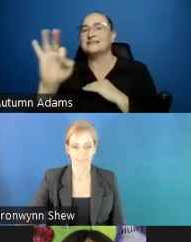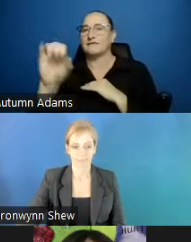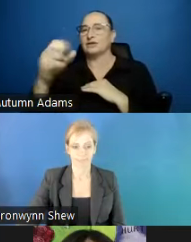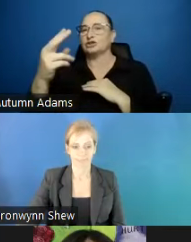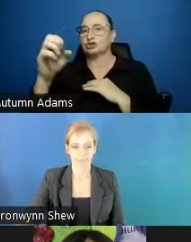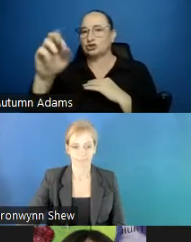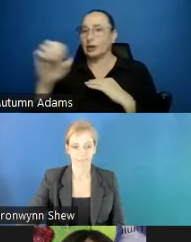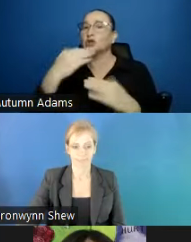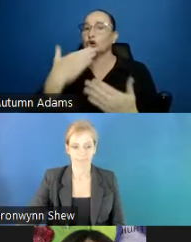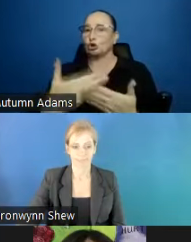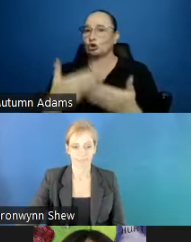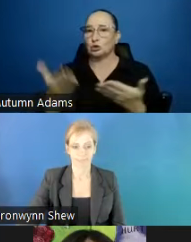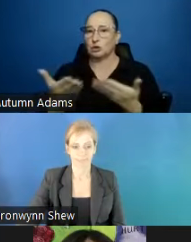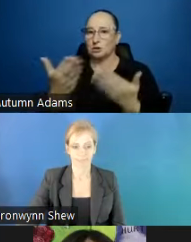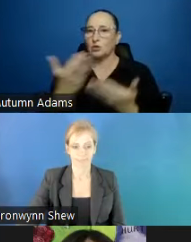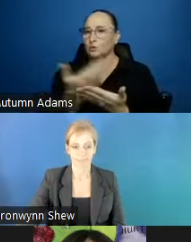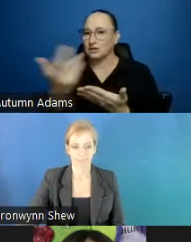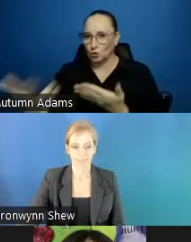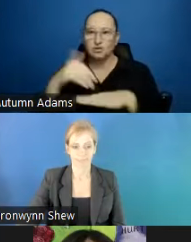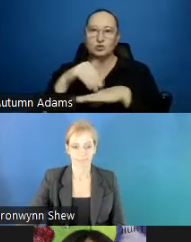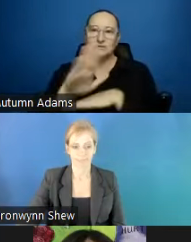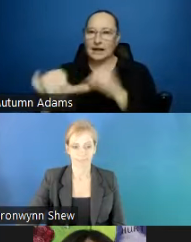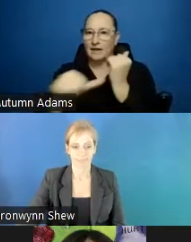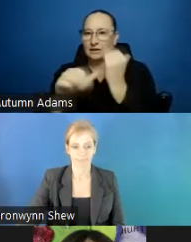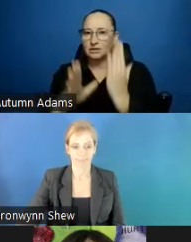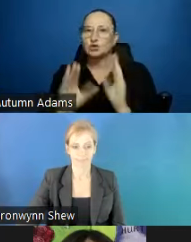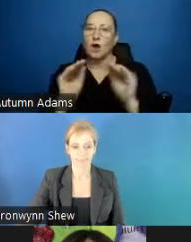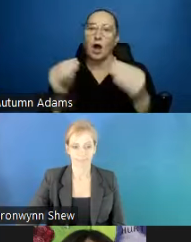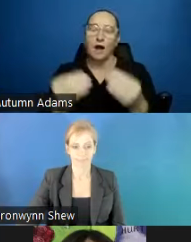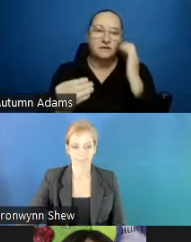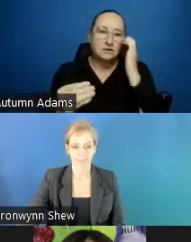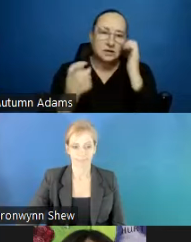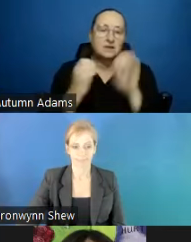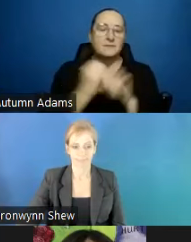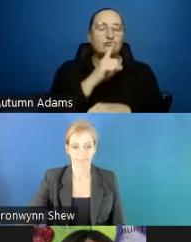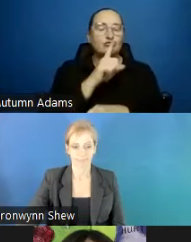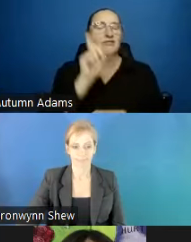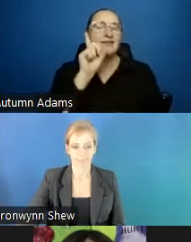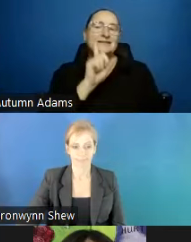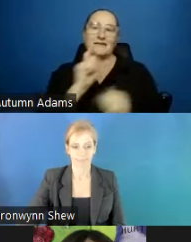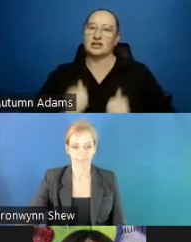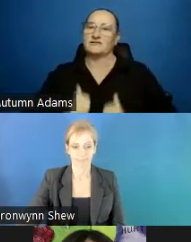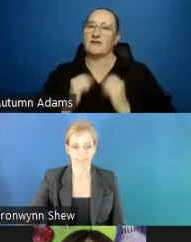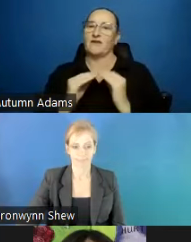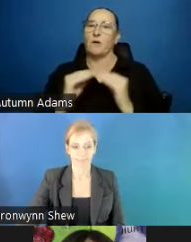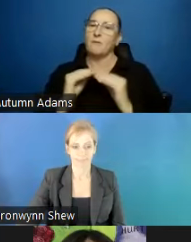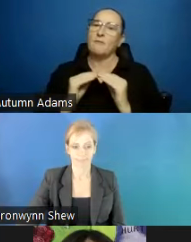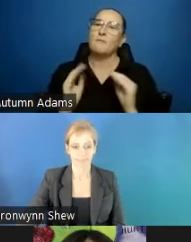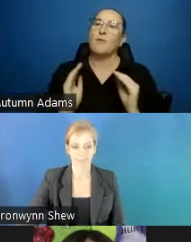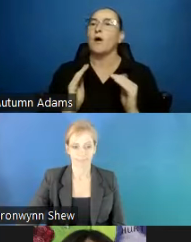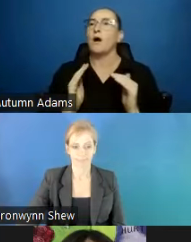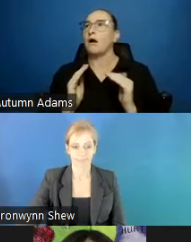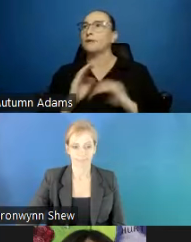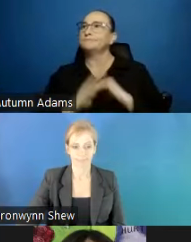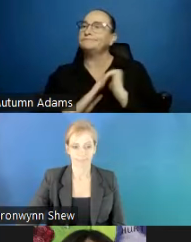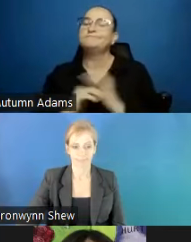send advocates to your office to make sure that the deaf survivor is feeling more welcome, that has